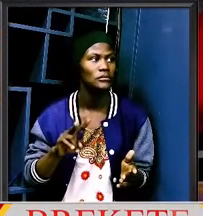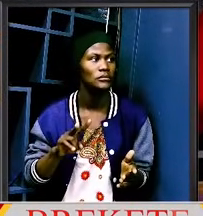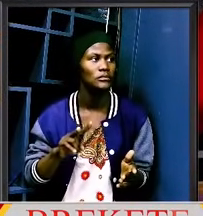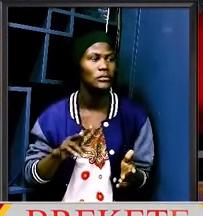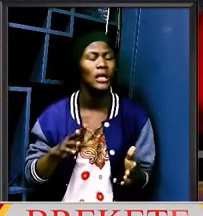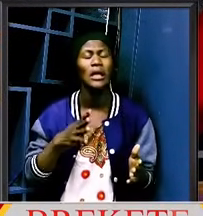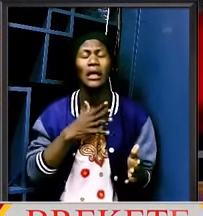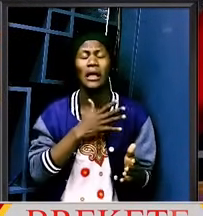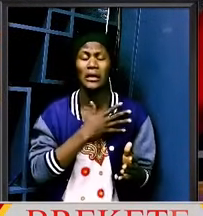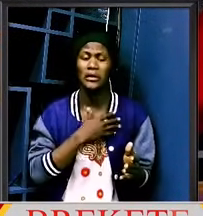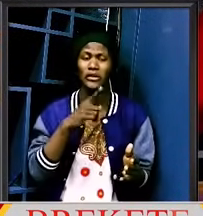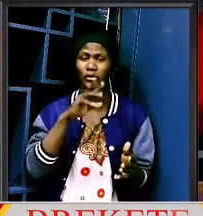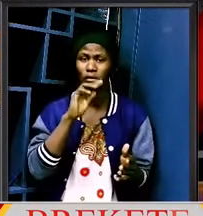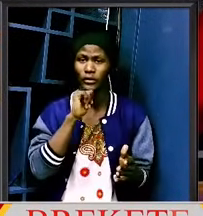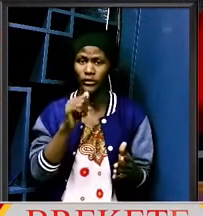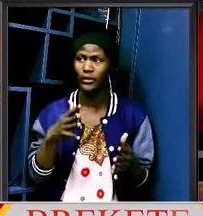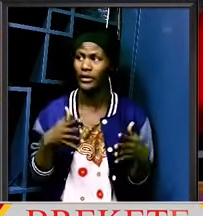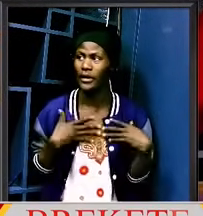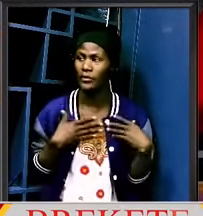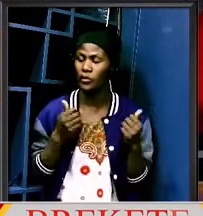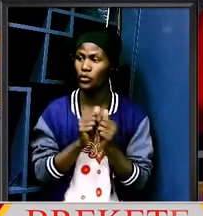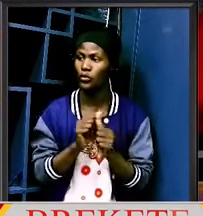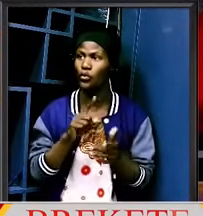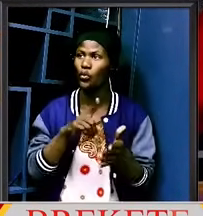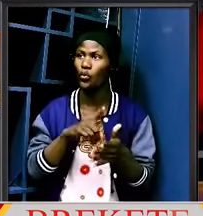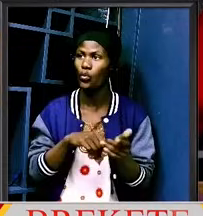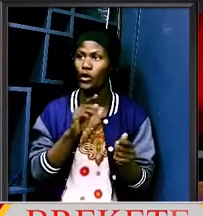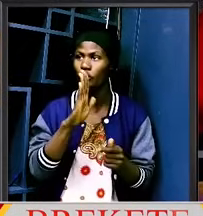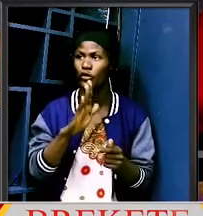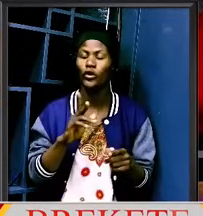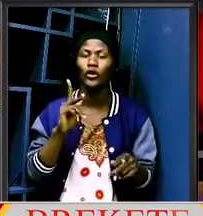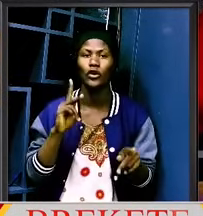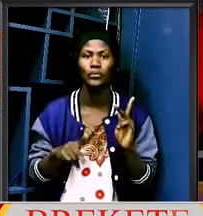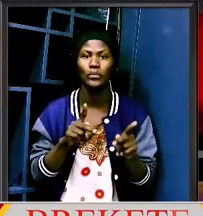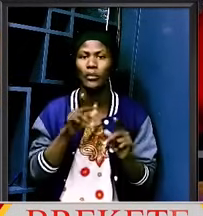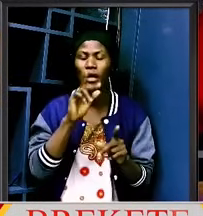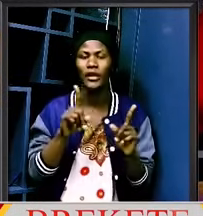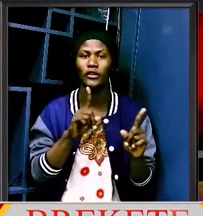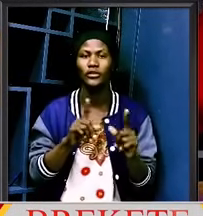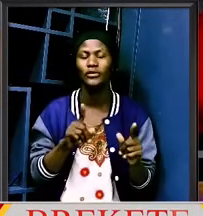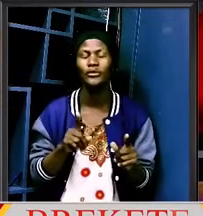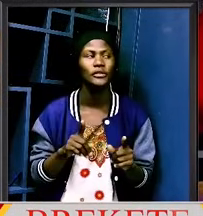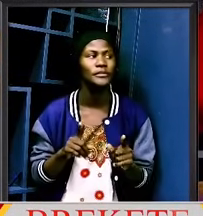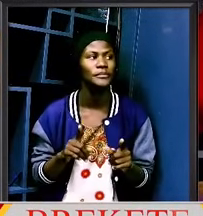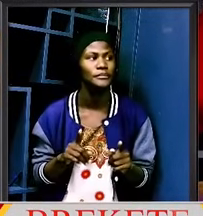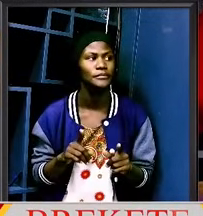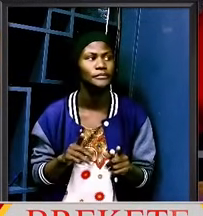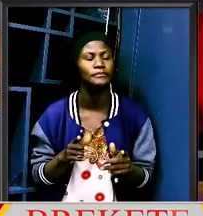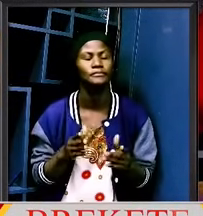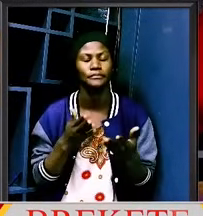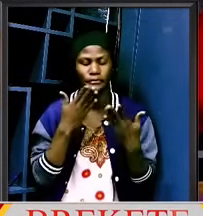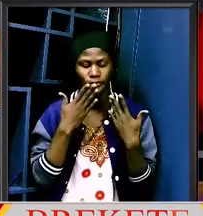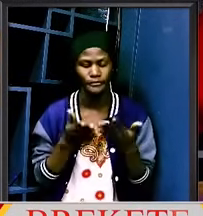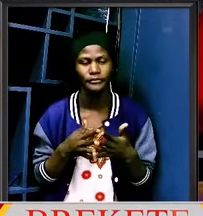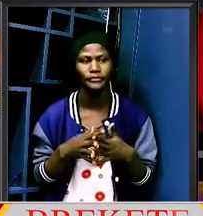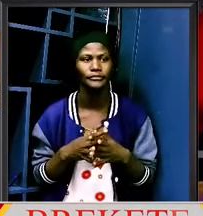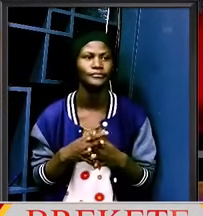And you are not happy with what your people are doing, Abi? Yes, sir. Okay, thank you very